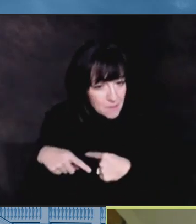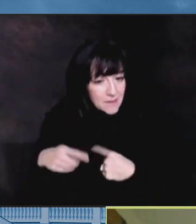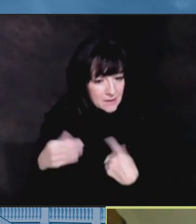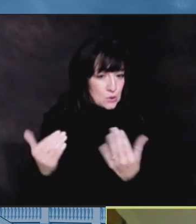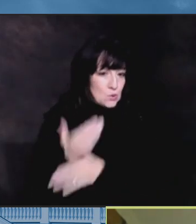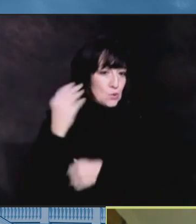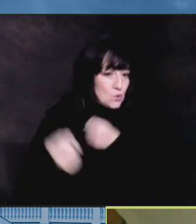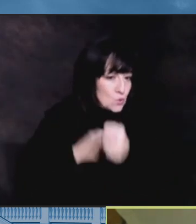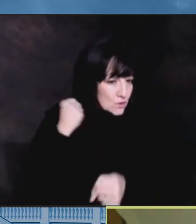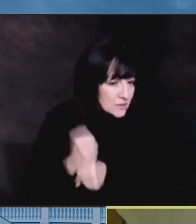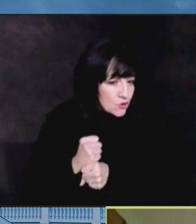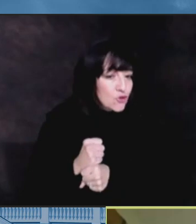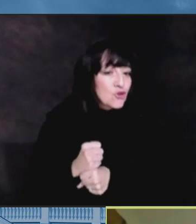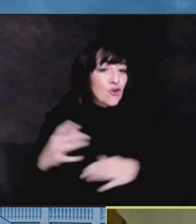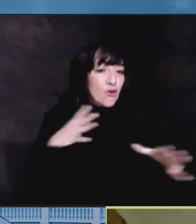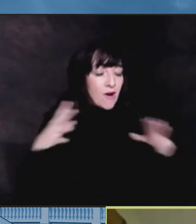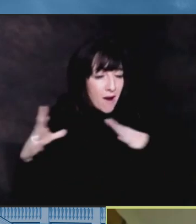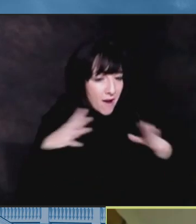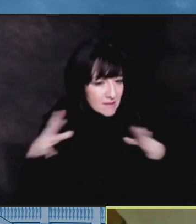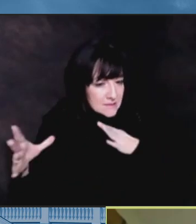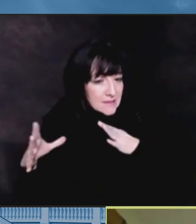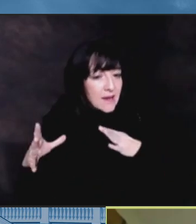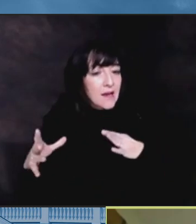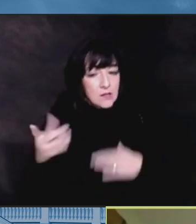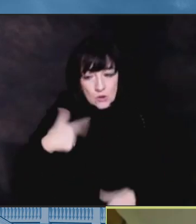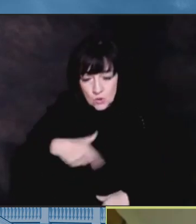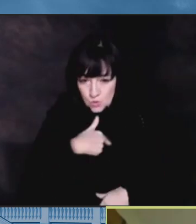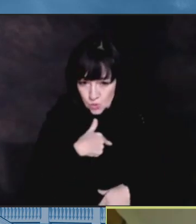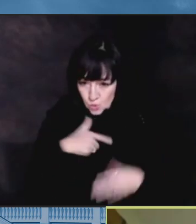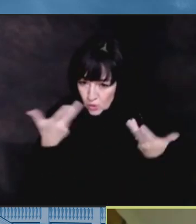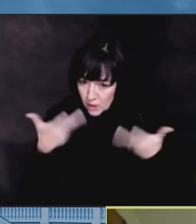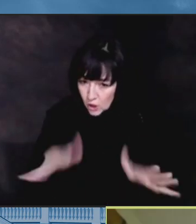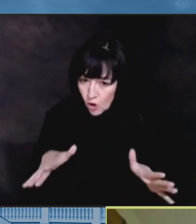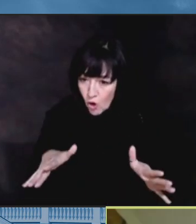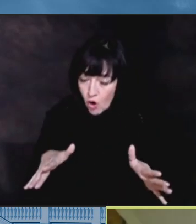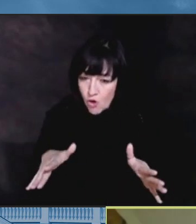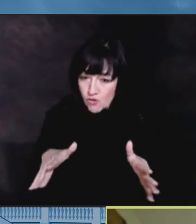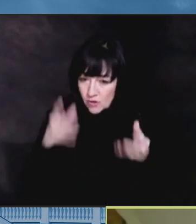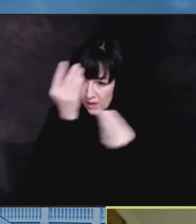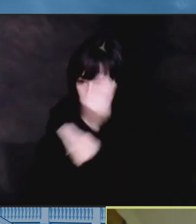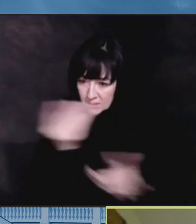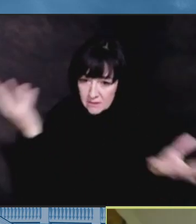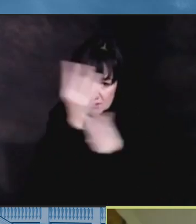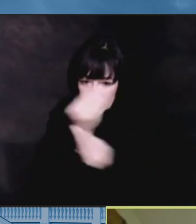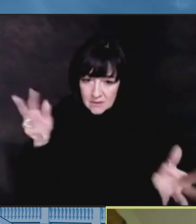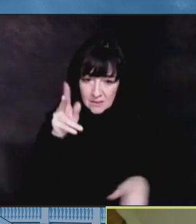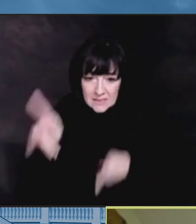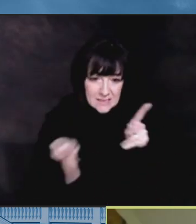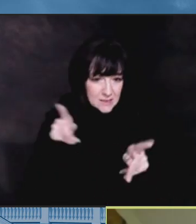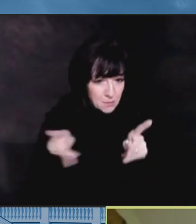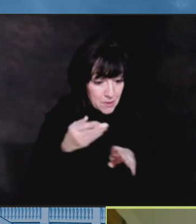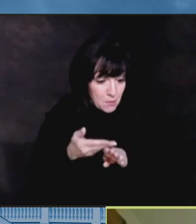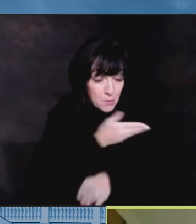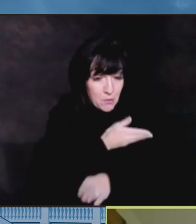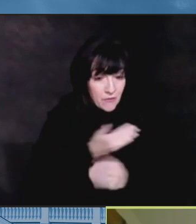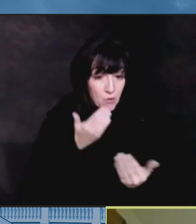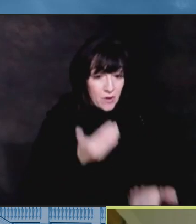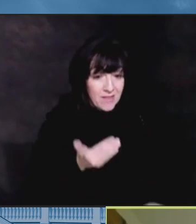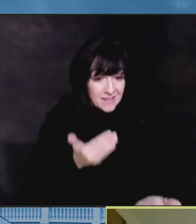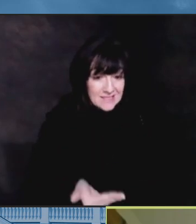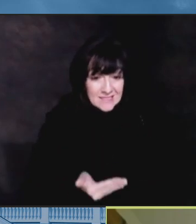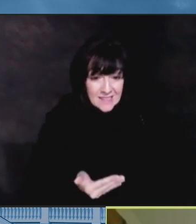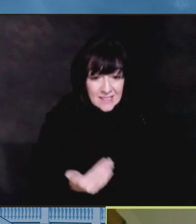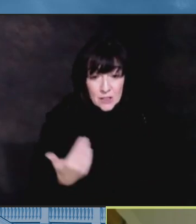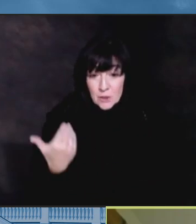busy time. I talked a few weeks ago about the spike of increasing we saw prior to Thanksgiving. We went from averaging 6,000